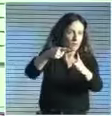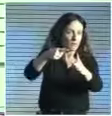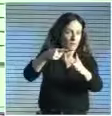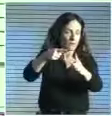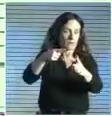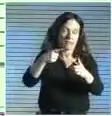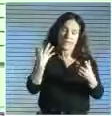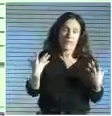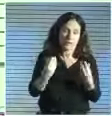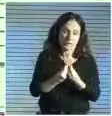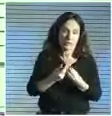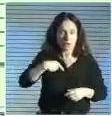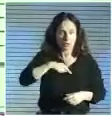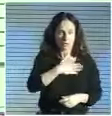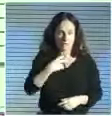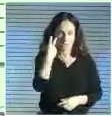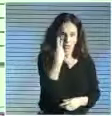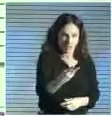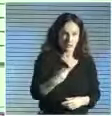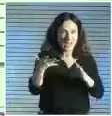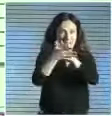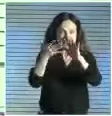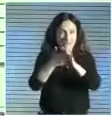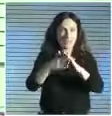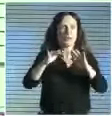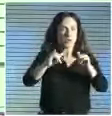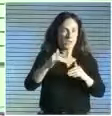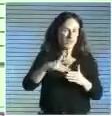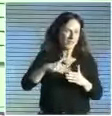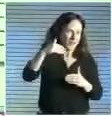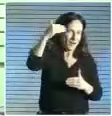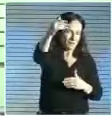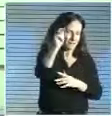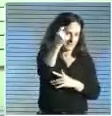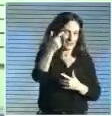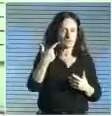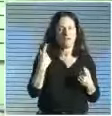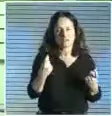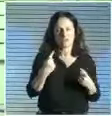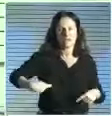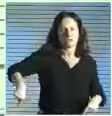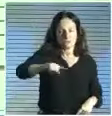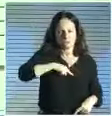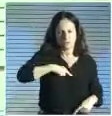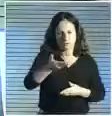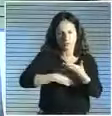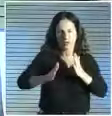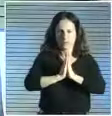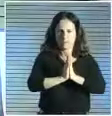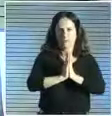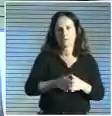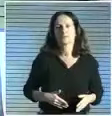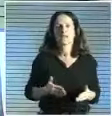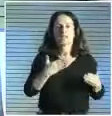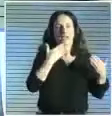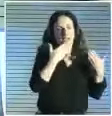and far. So we need each other. So let's collaborate. Wow, thank you so much. Thank you for all your